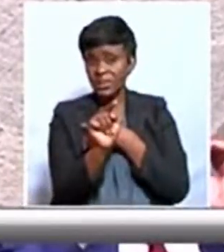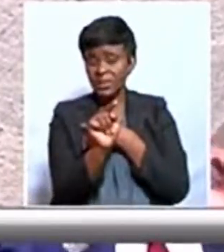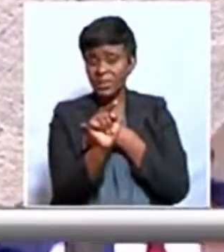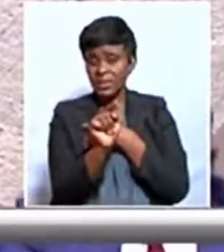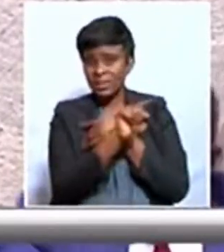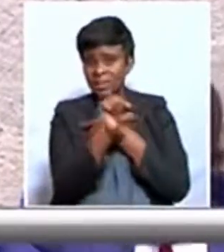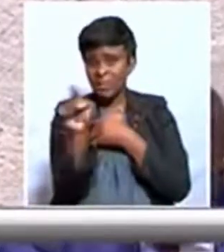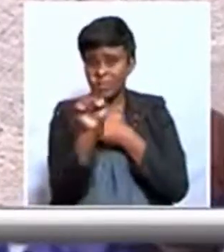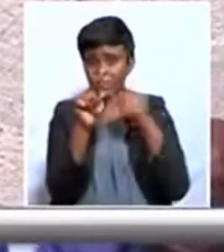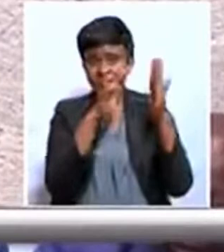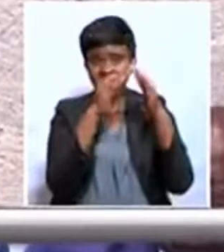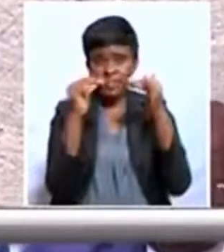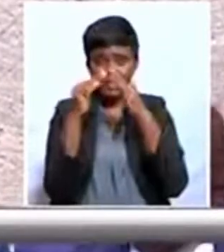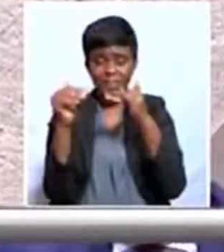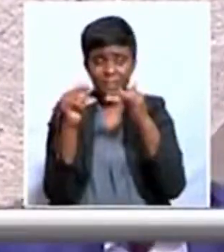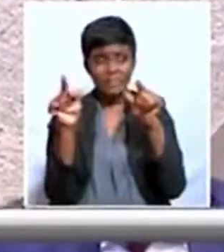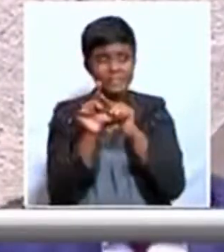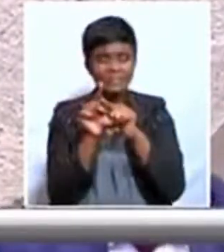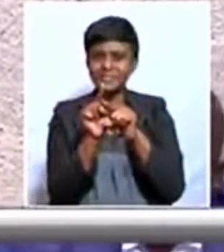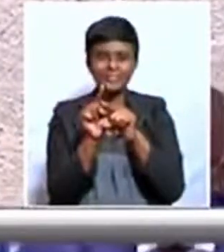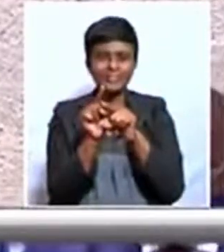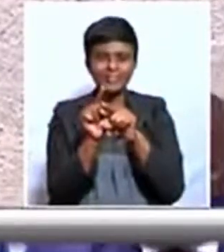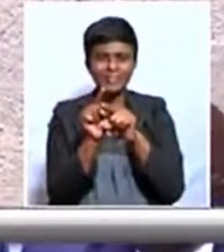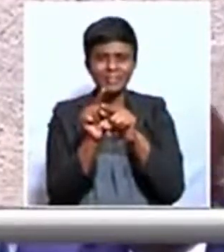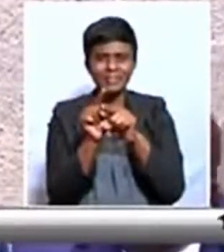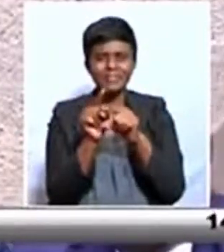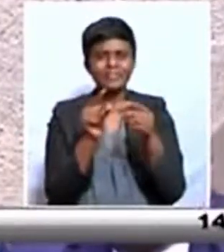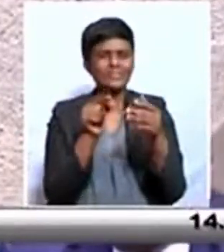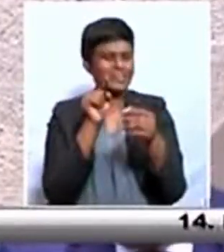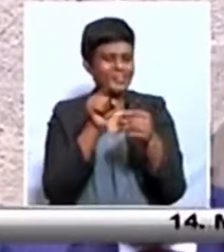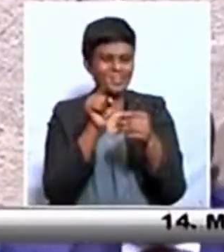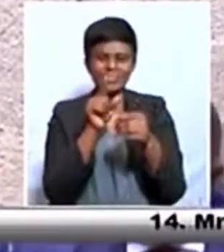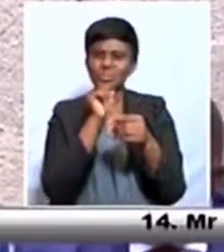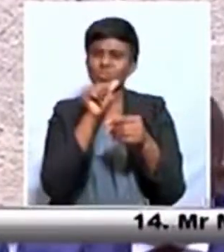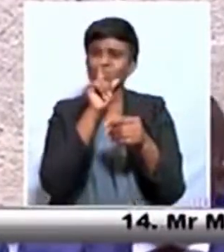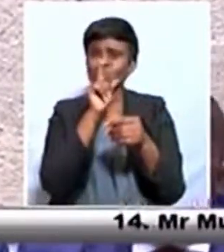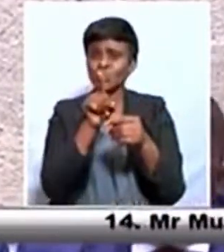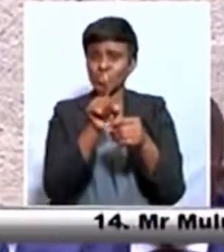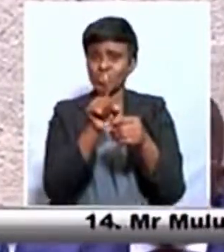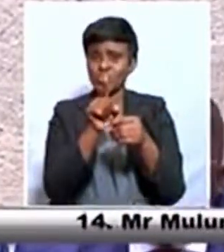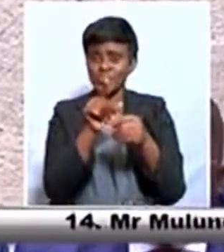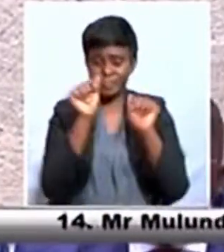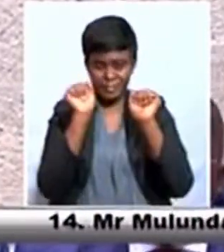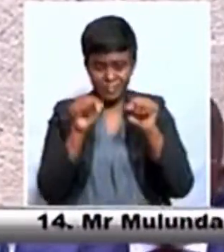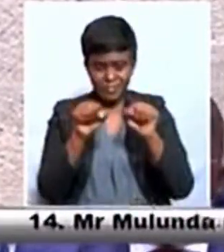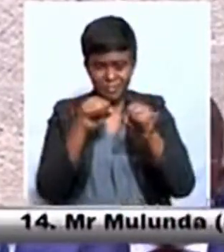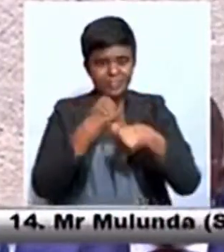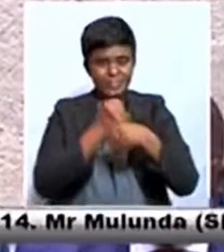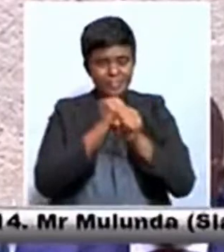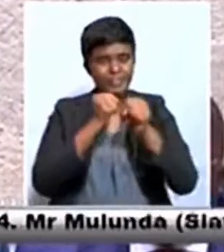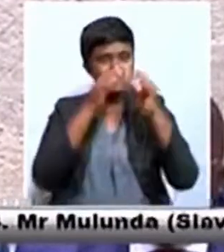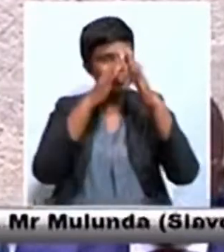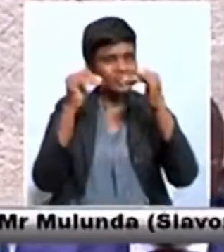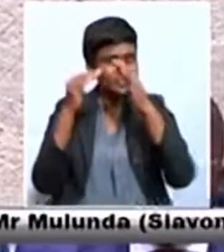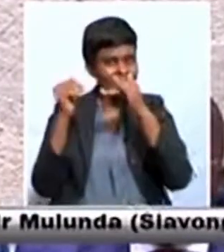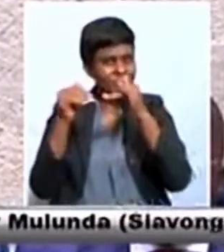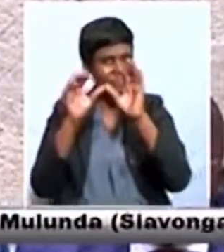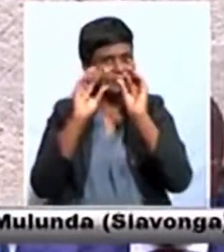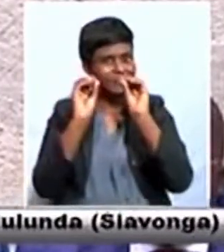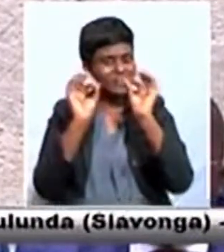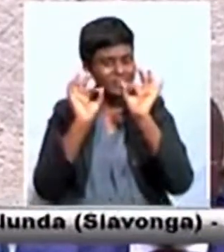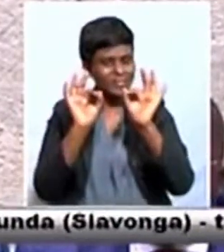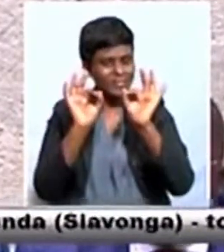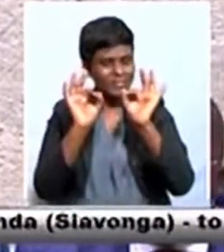those houses, it does not come anywhere near to can make that house perfect for